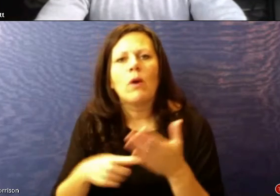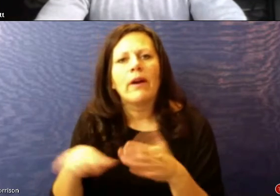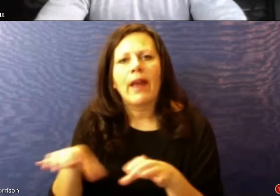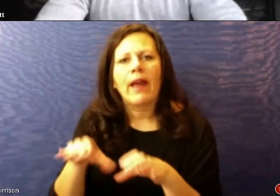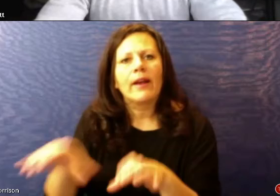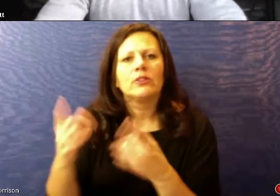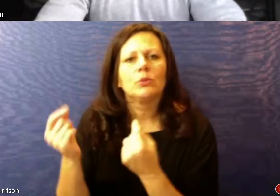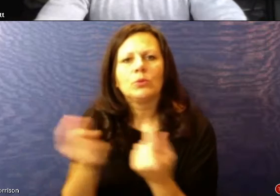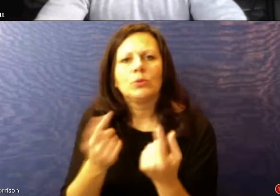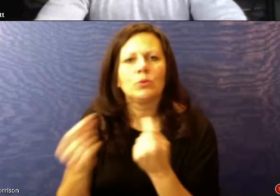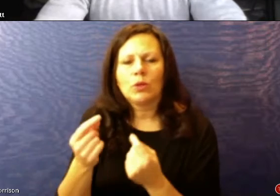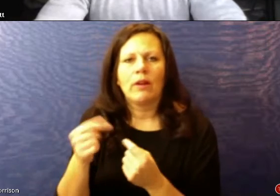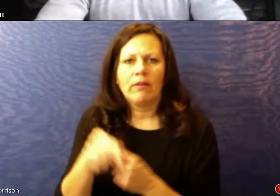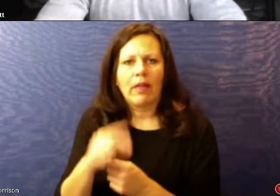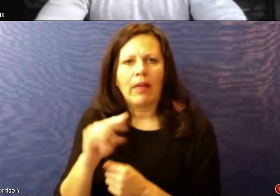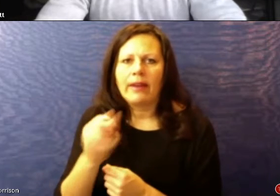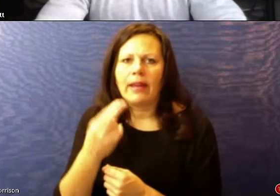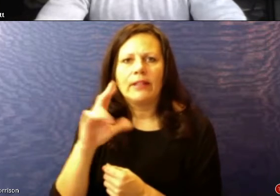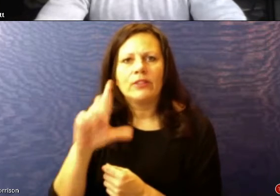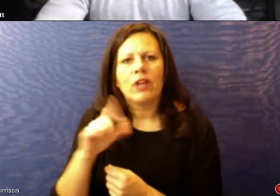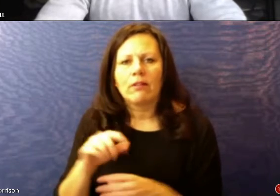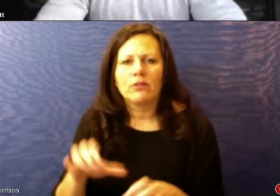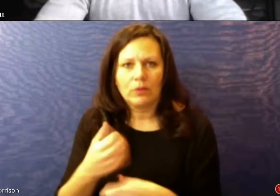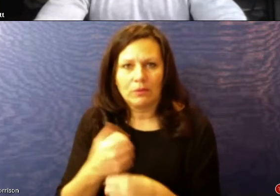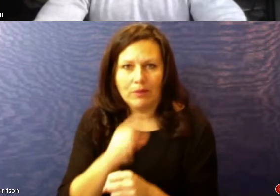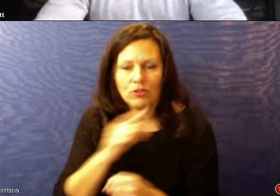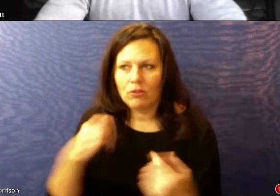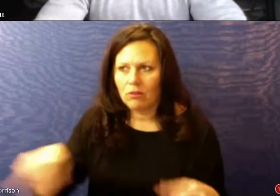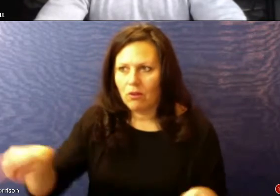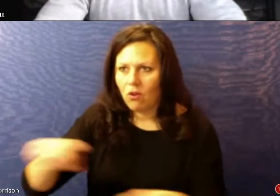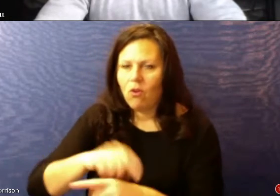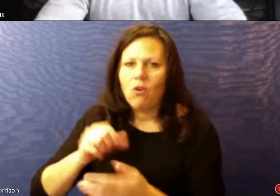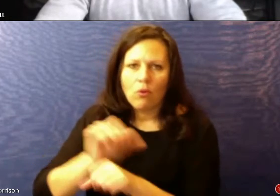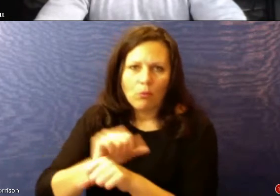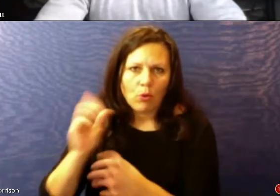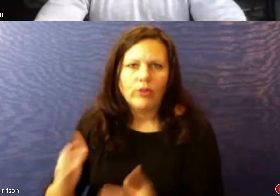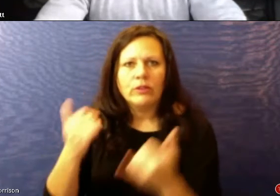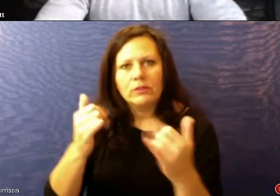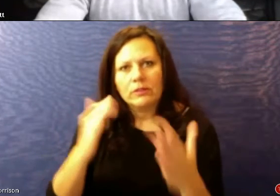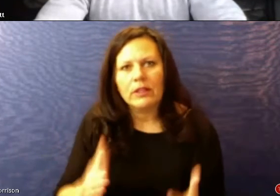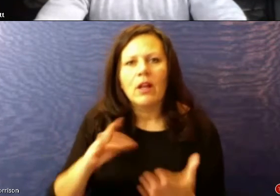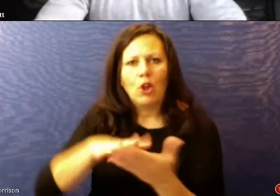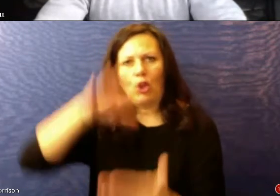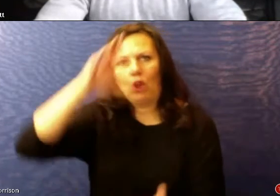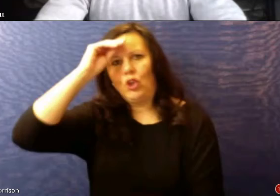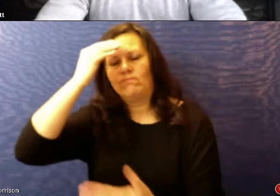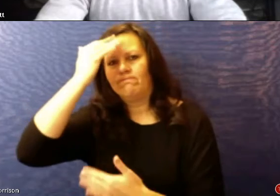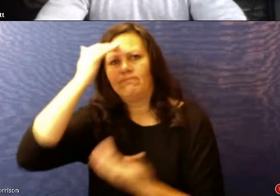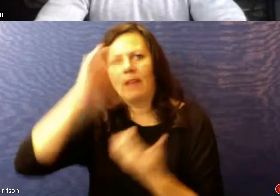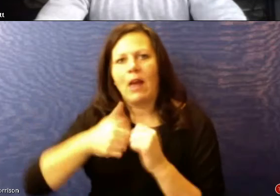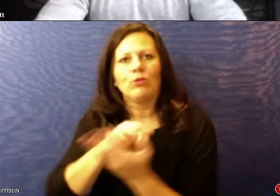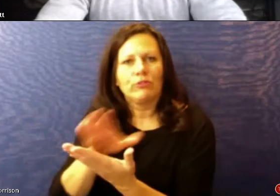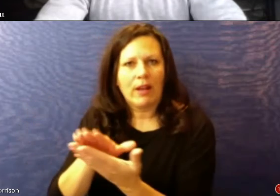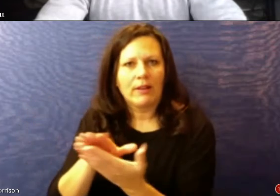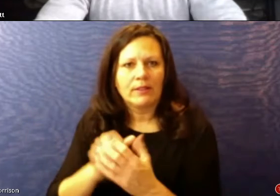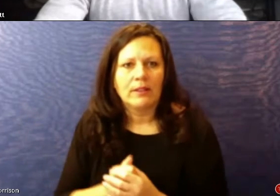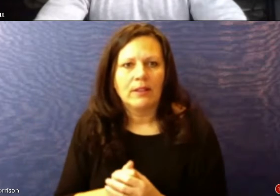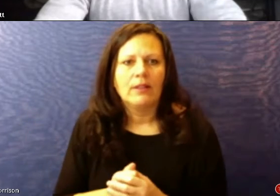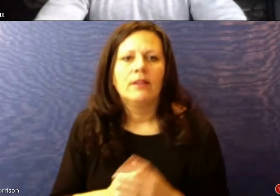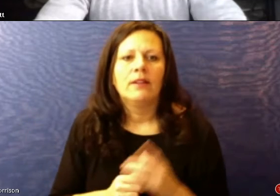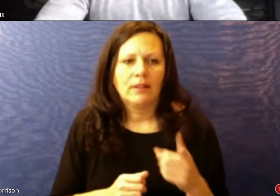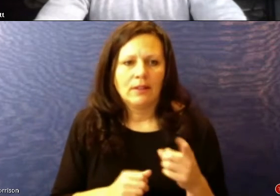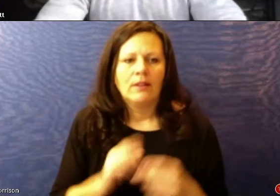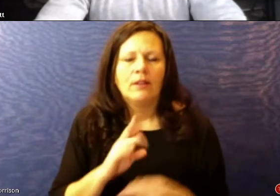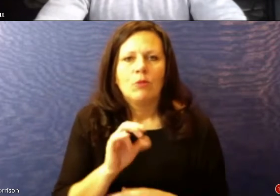to ensure learning is going on for employees and players? Yeah, this is huge. This is something we're really proud